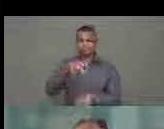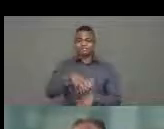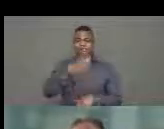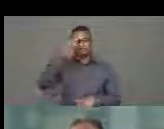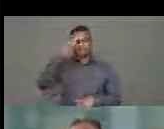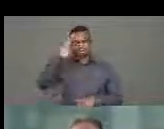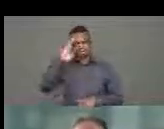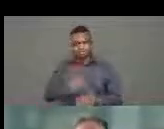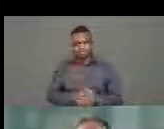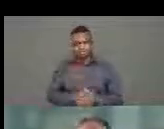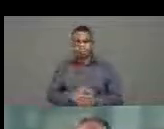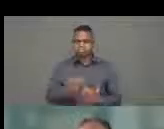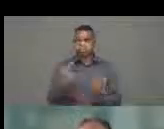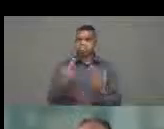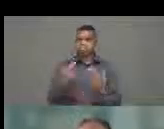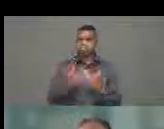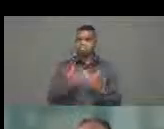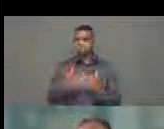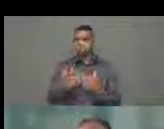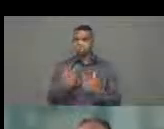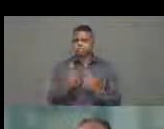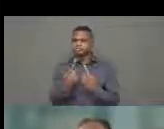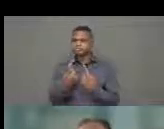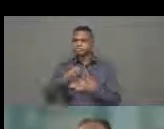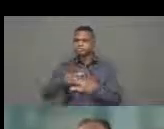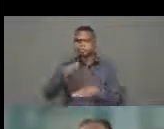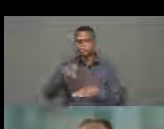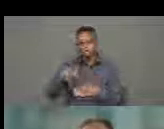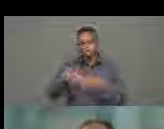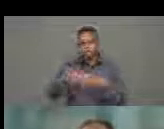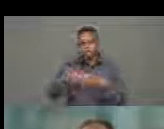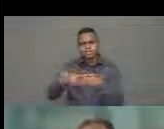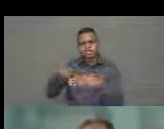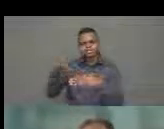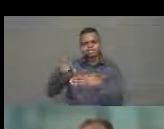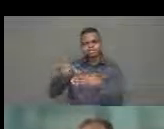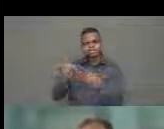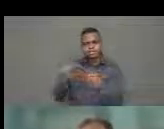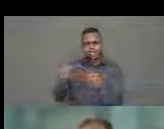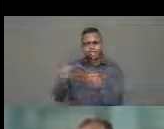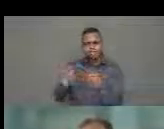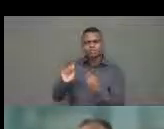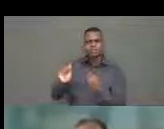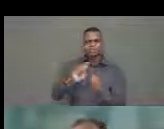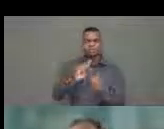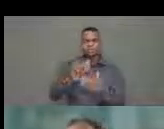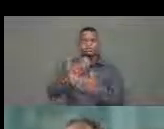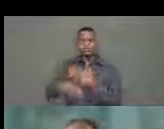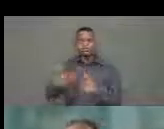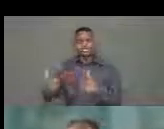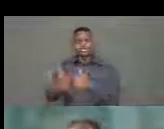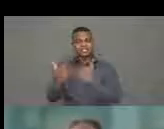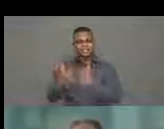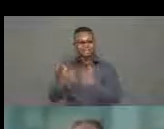the challenge of disability inclusion in our work and programmes. I'm just trying to kind of get. We will have a panel